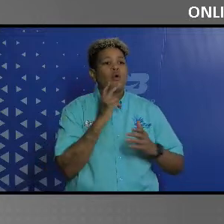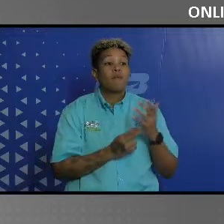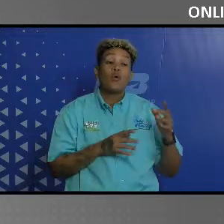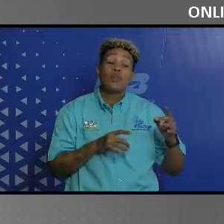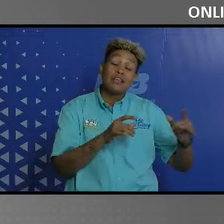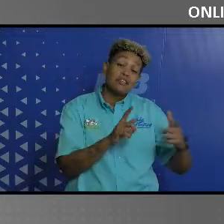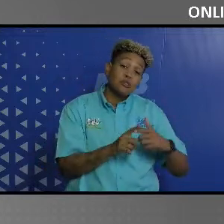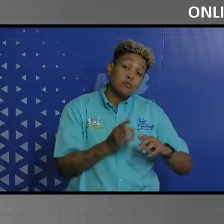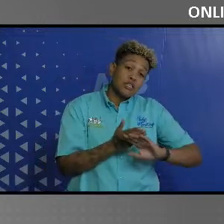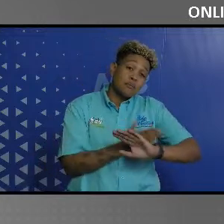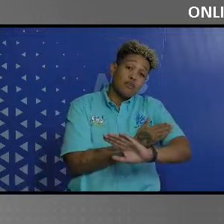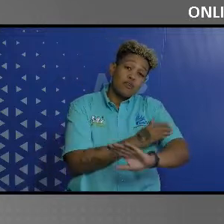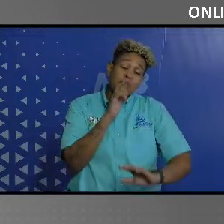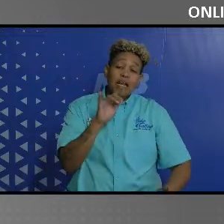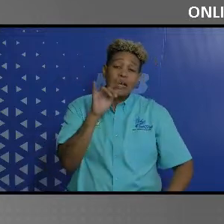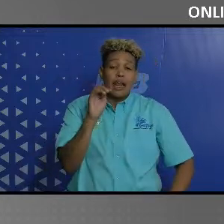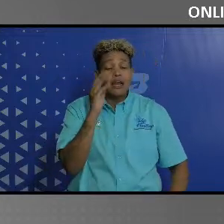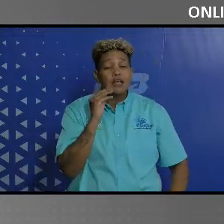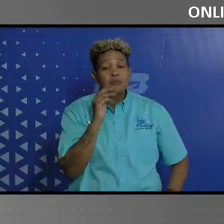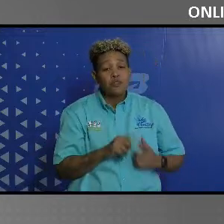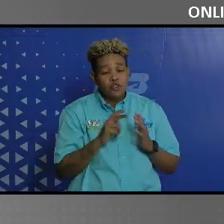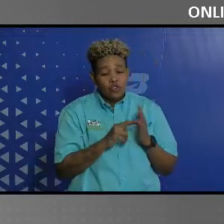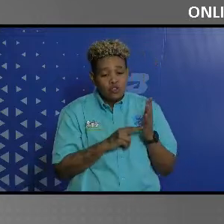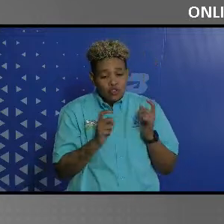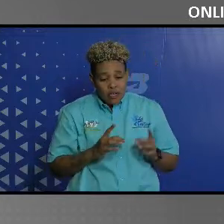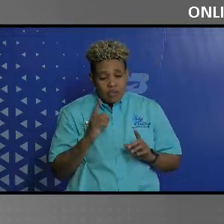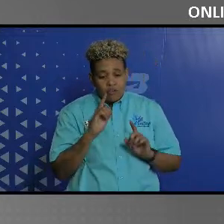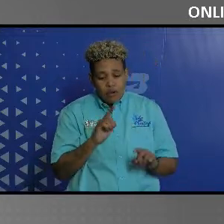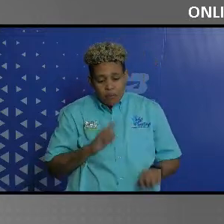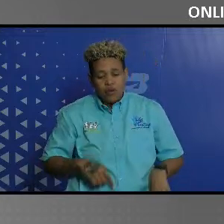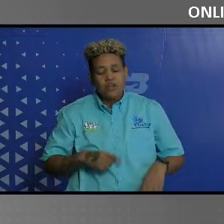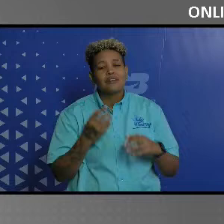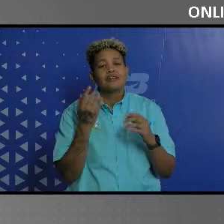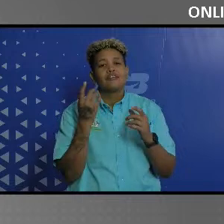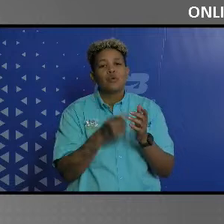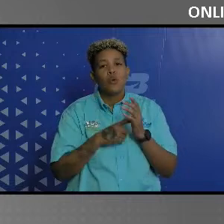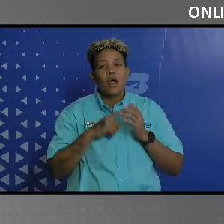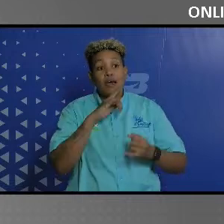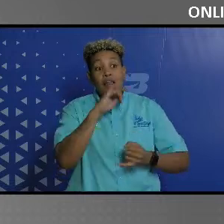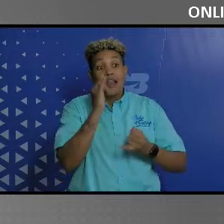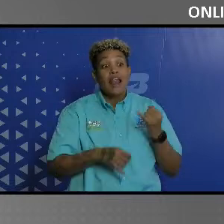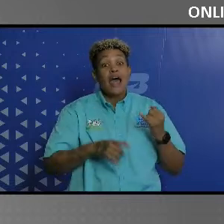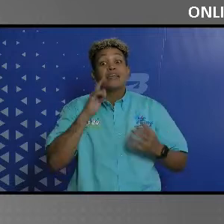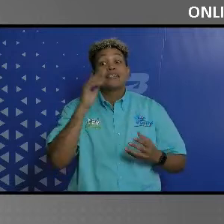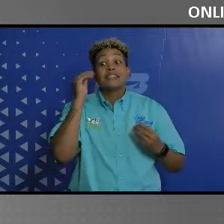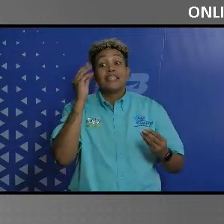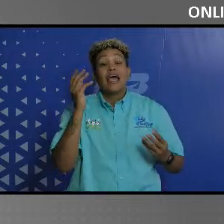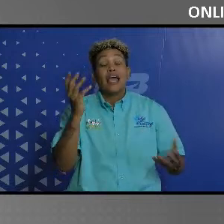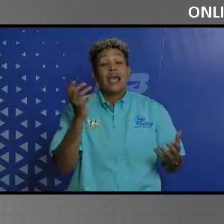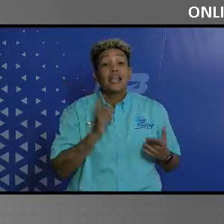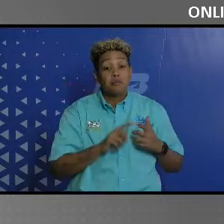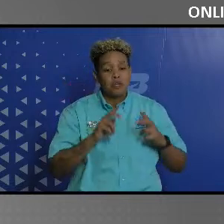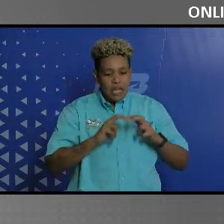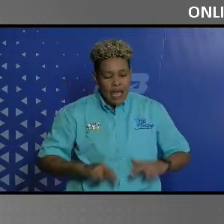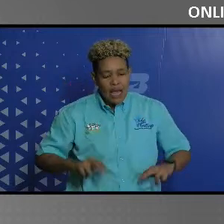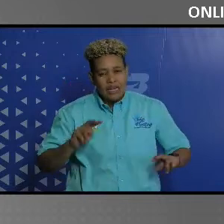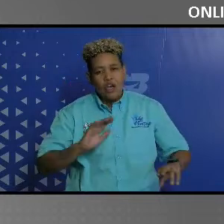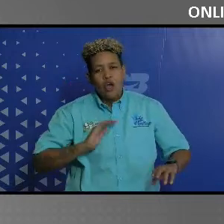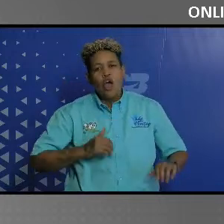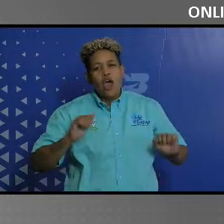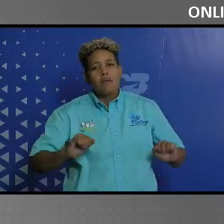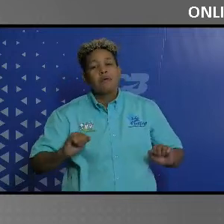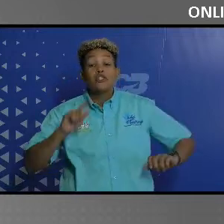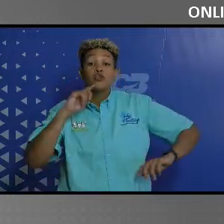efficiency improvements in client experience and regulatory reporting requirements. And lastly is data and analytics, our ability